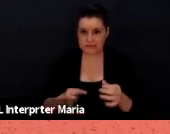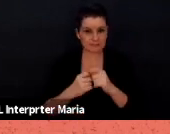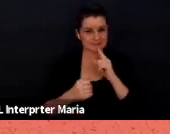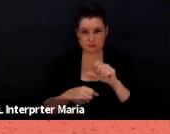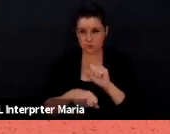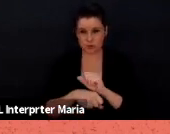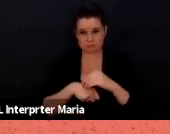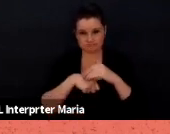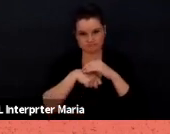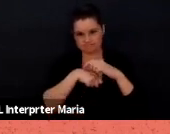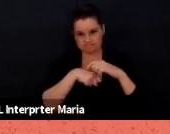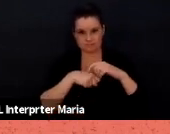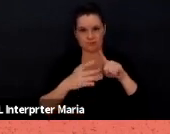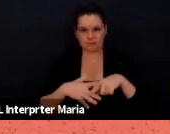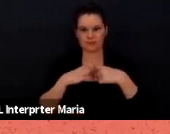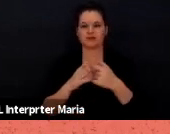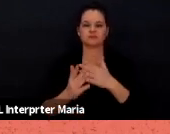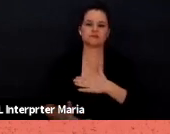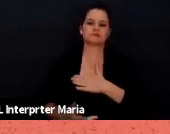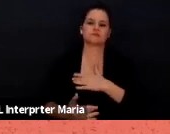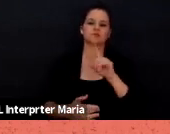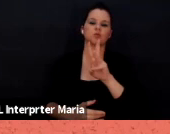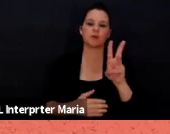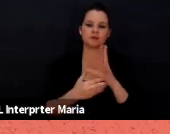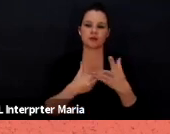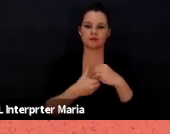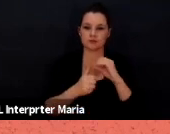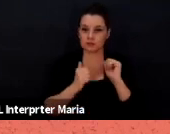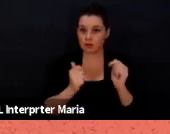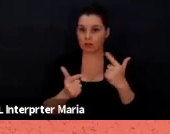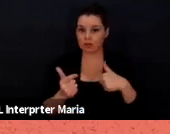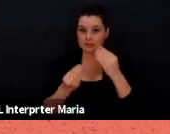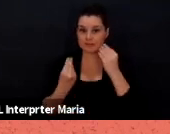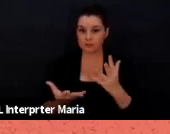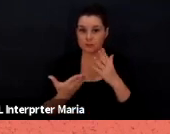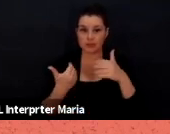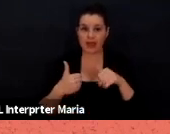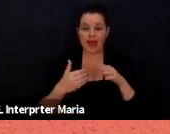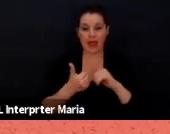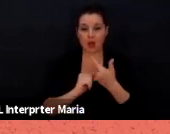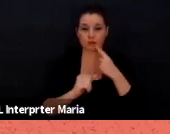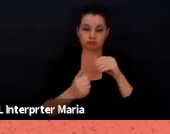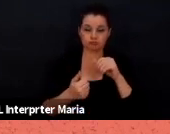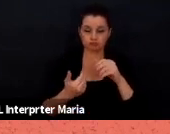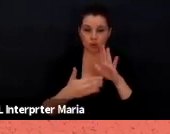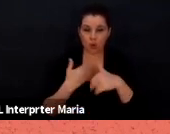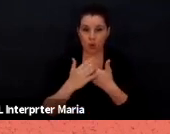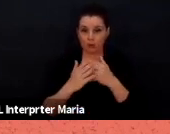beginning. So please, please, please go to the site and engage with all of the information and the ways to engage through all of the forms